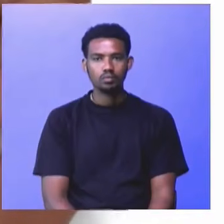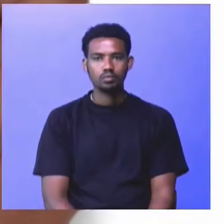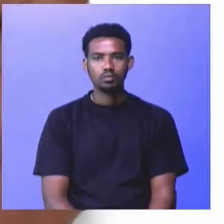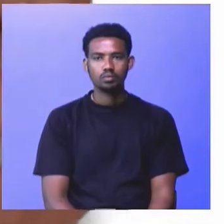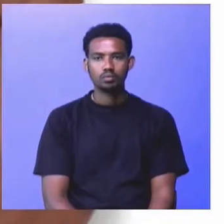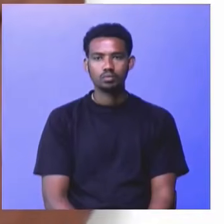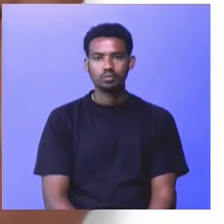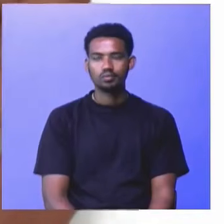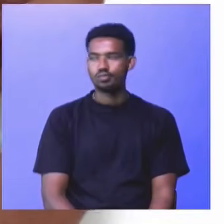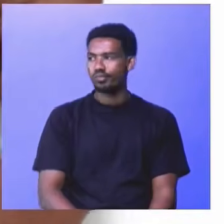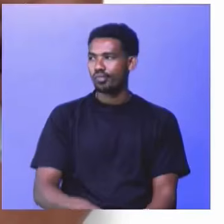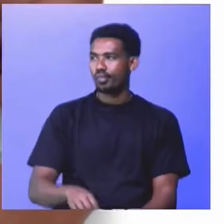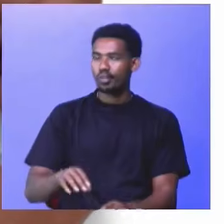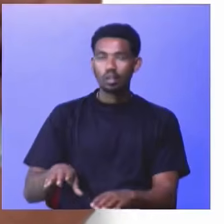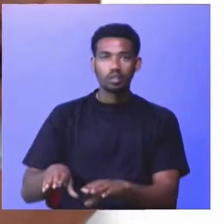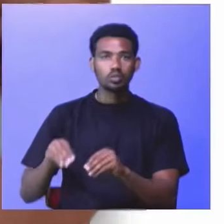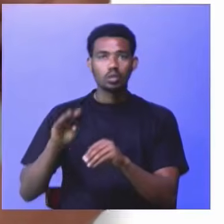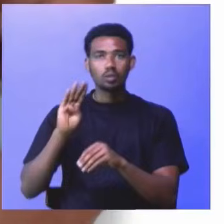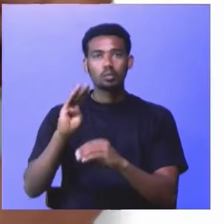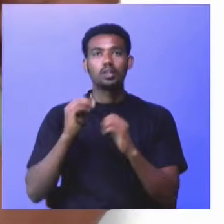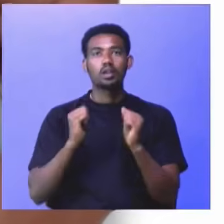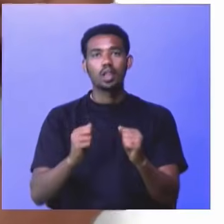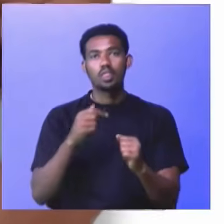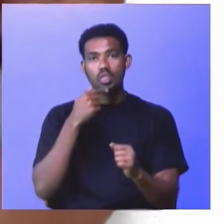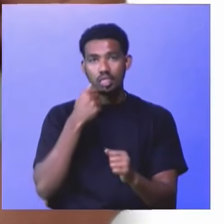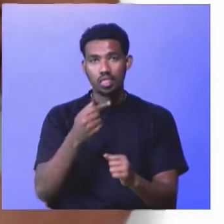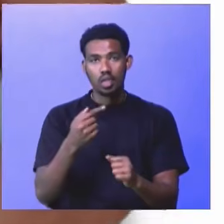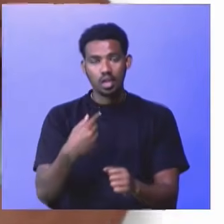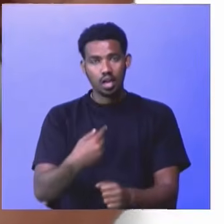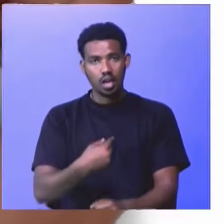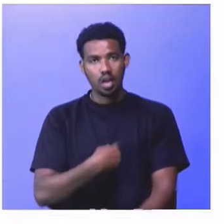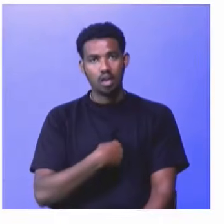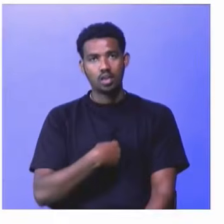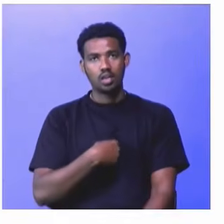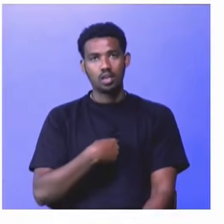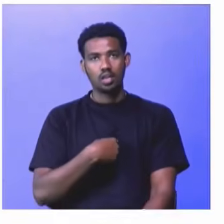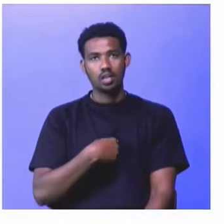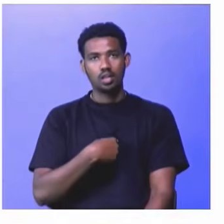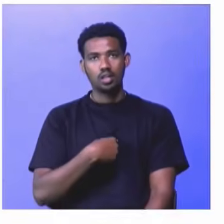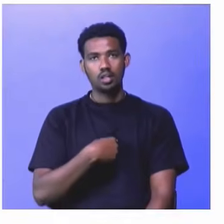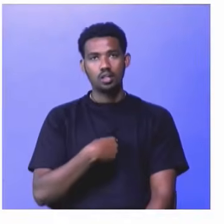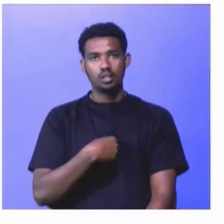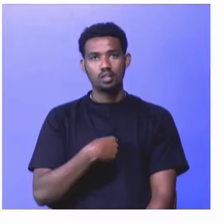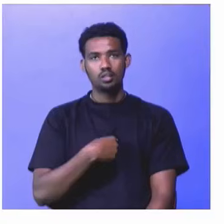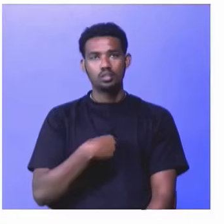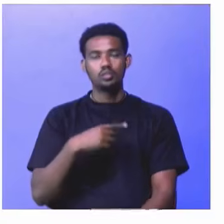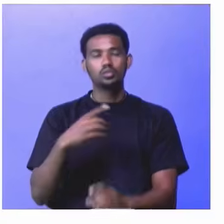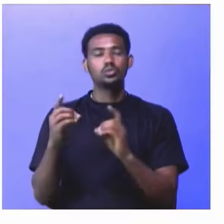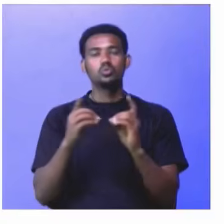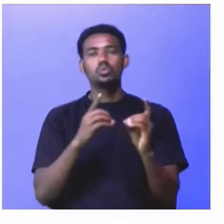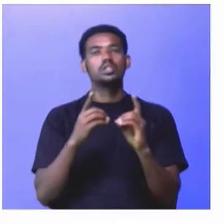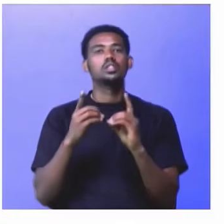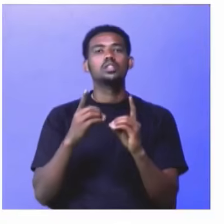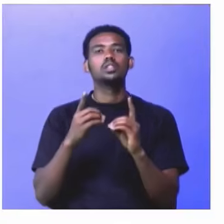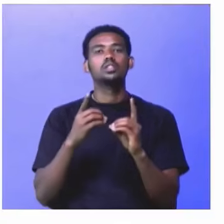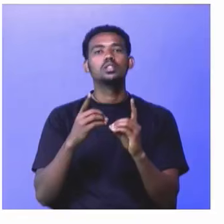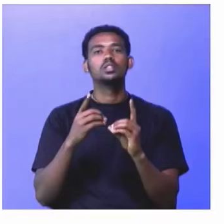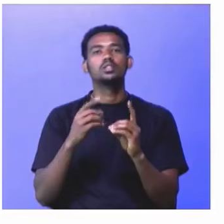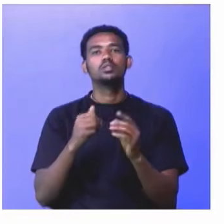Here is student B can say I am doing